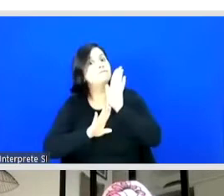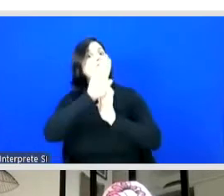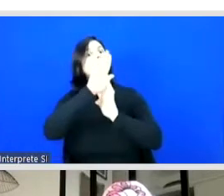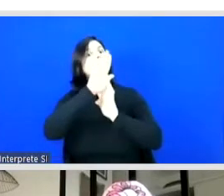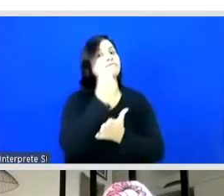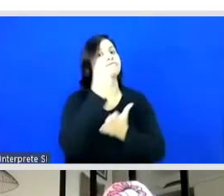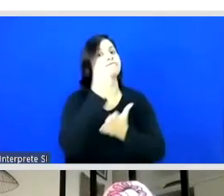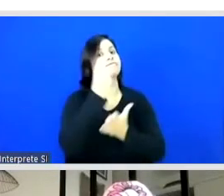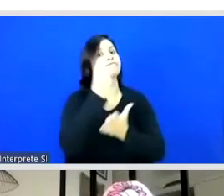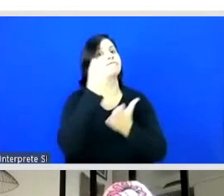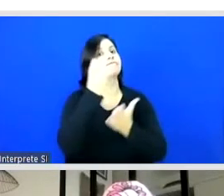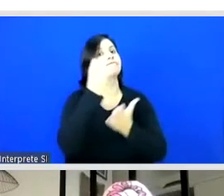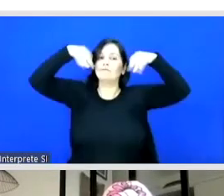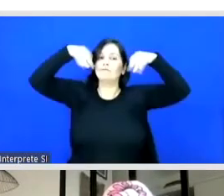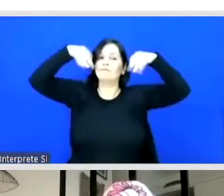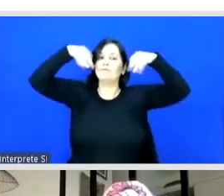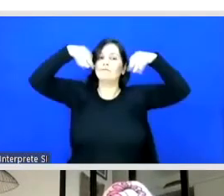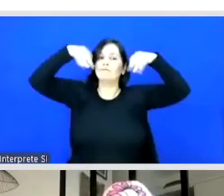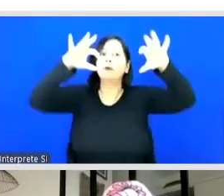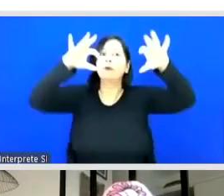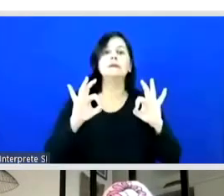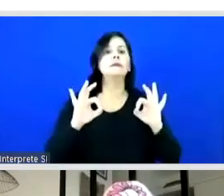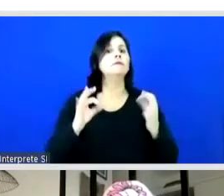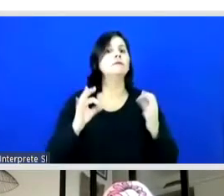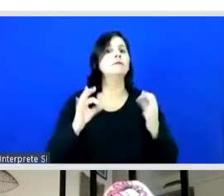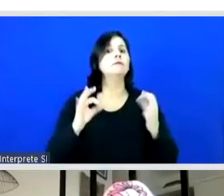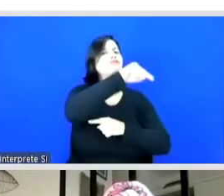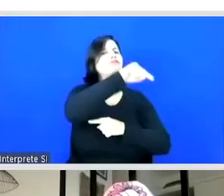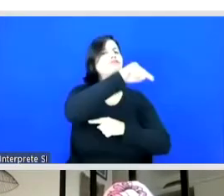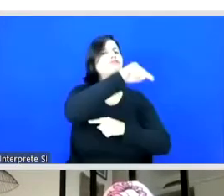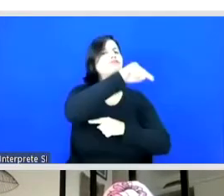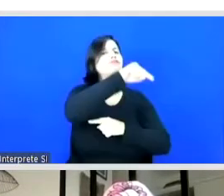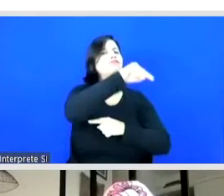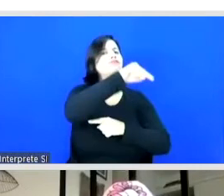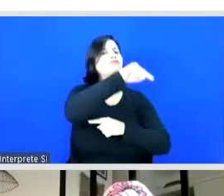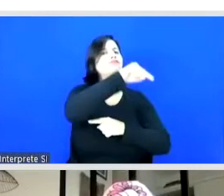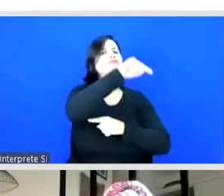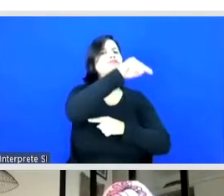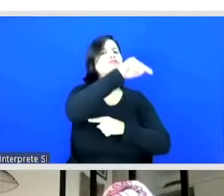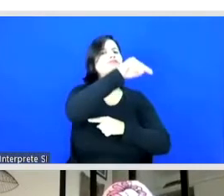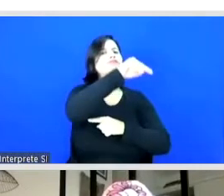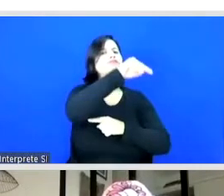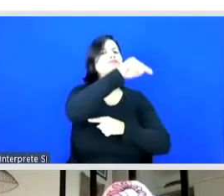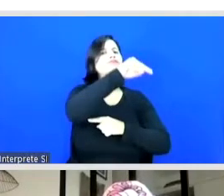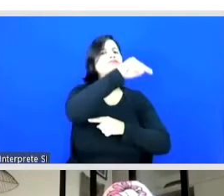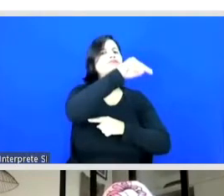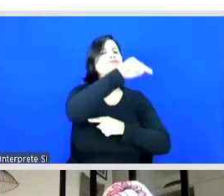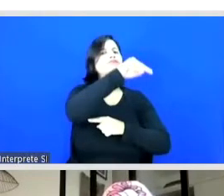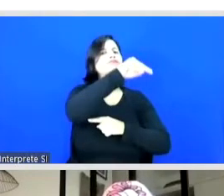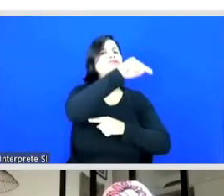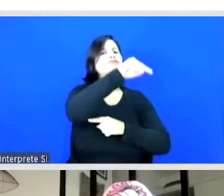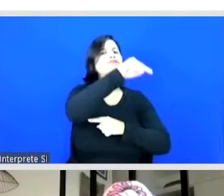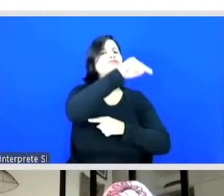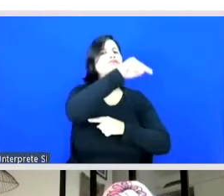facts, which are, weren't given the enough of attention. So basically, we're really hoping that